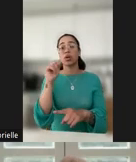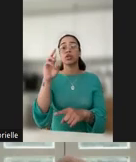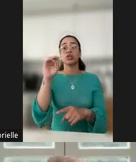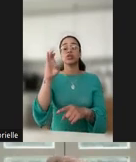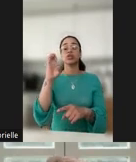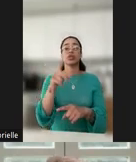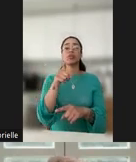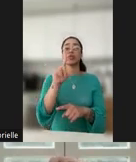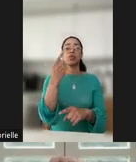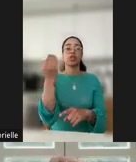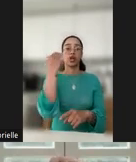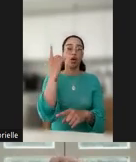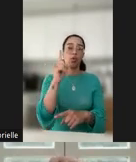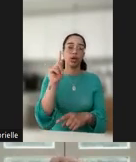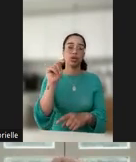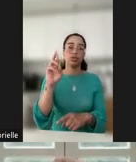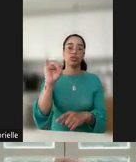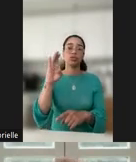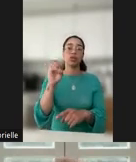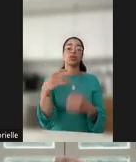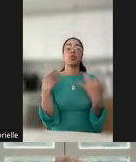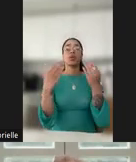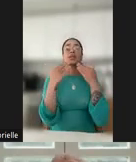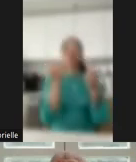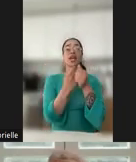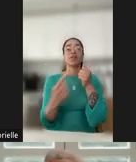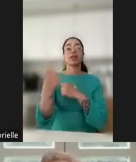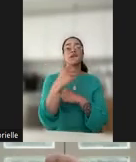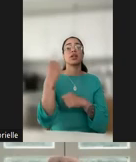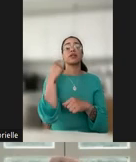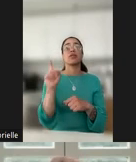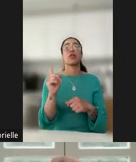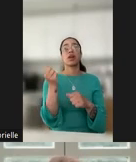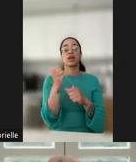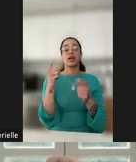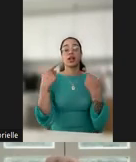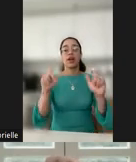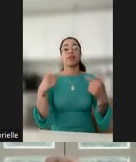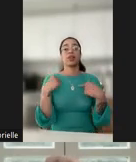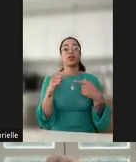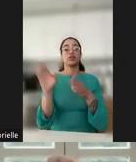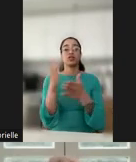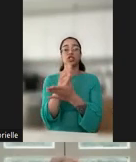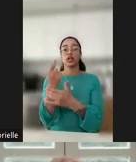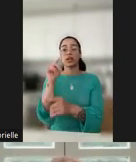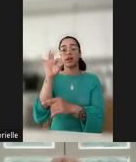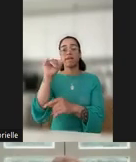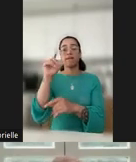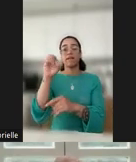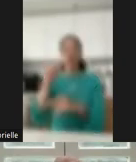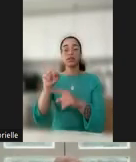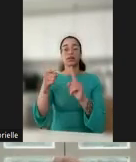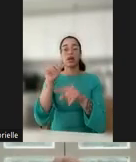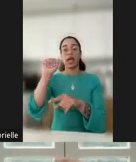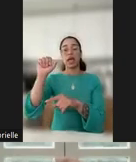thank everyone for allowing me this time to use some of the facts about the API. I hope this is helpful. And on the last